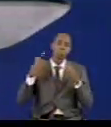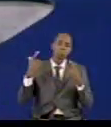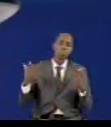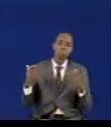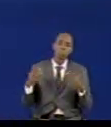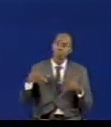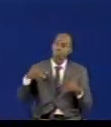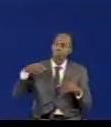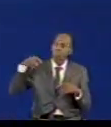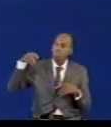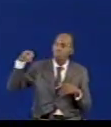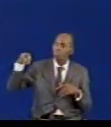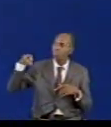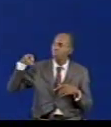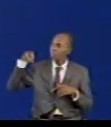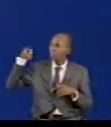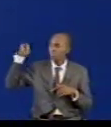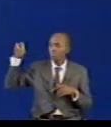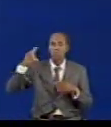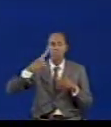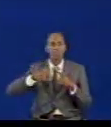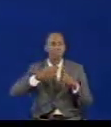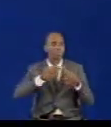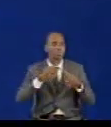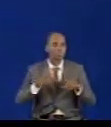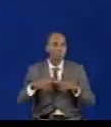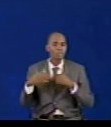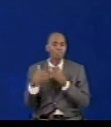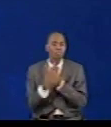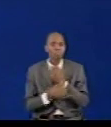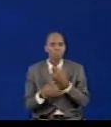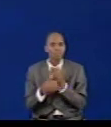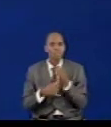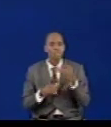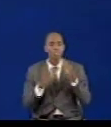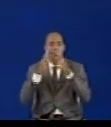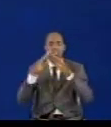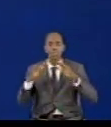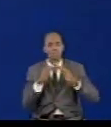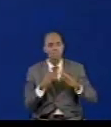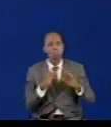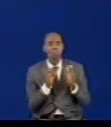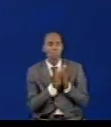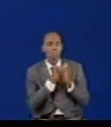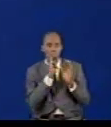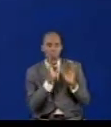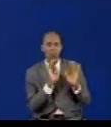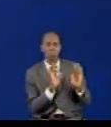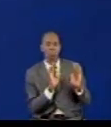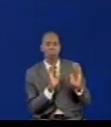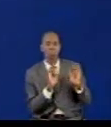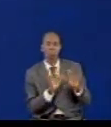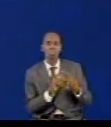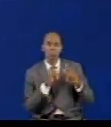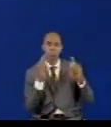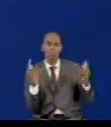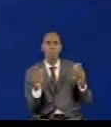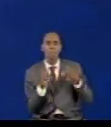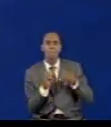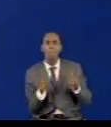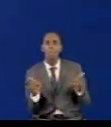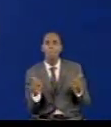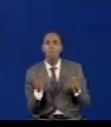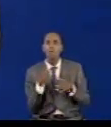Philippi and Corinth and Colossae and all the other places, great, but what